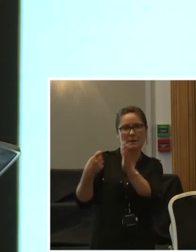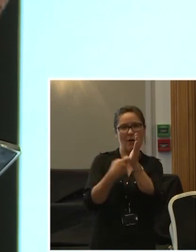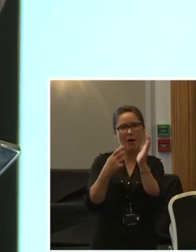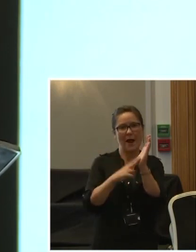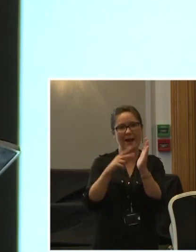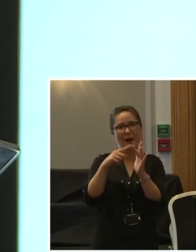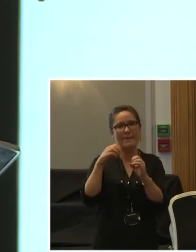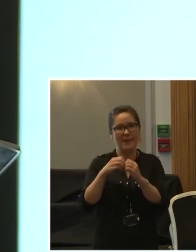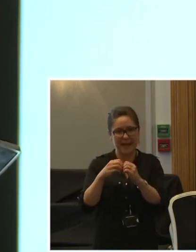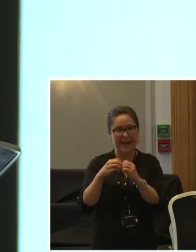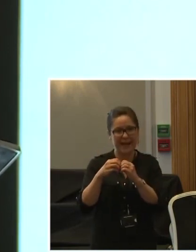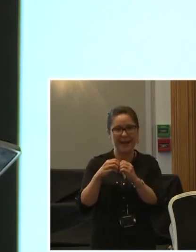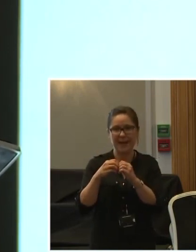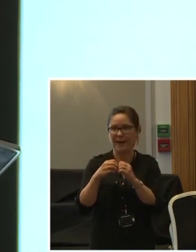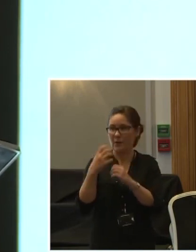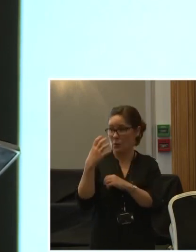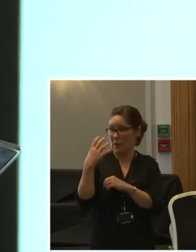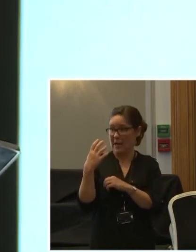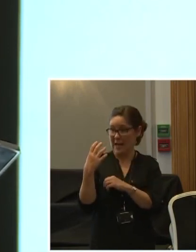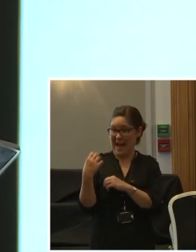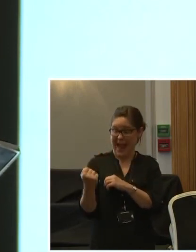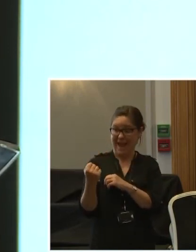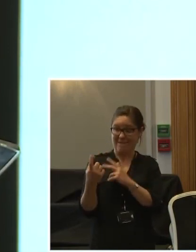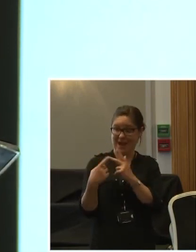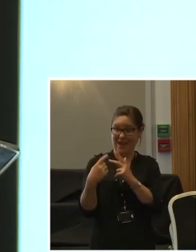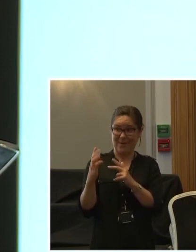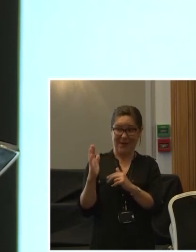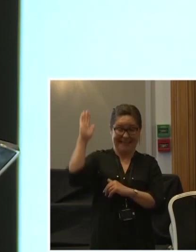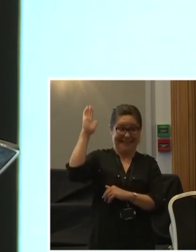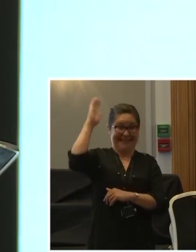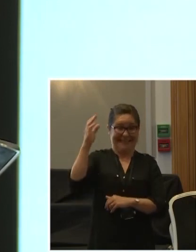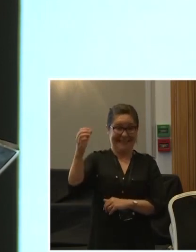part of those. And we've got one at the front. I think yeah, she's coming.